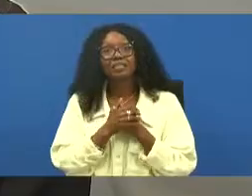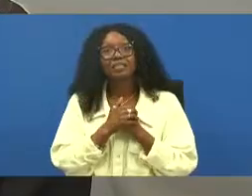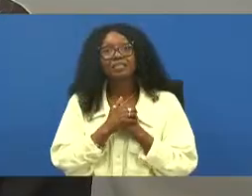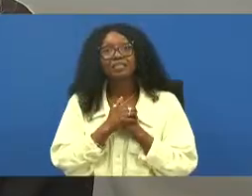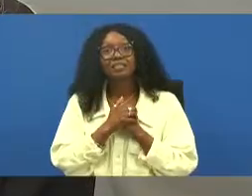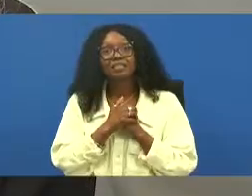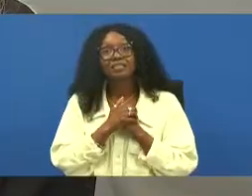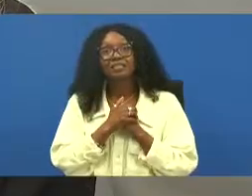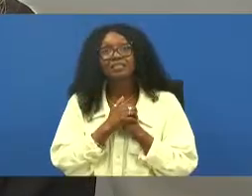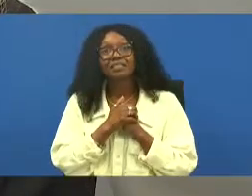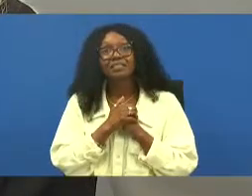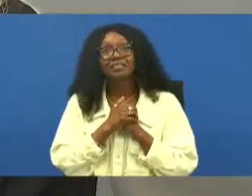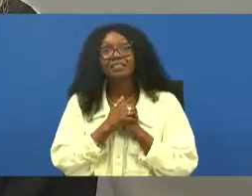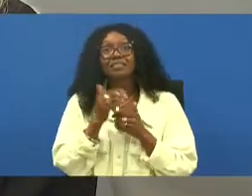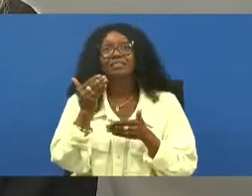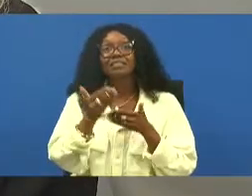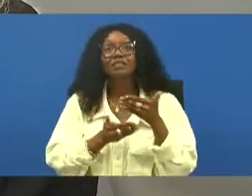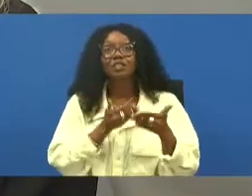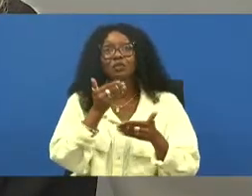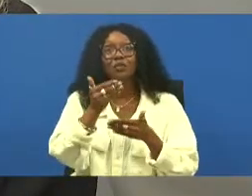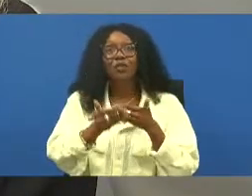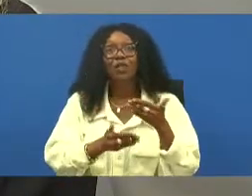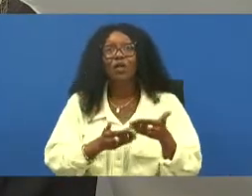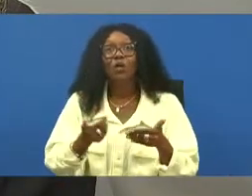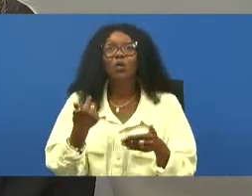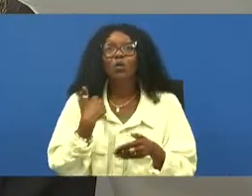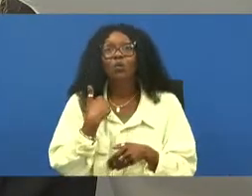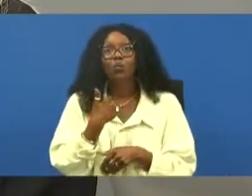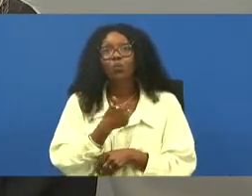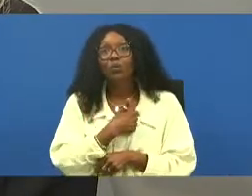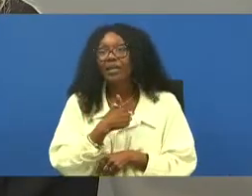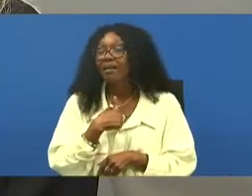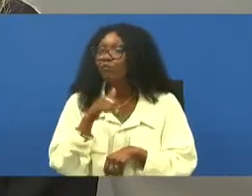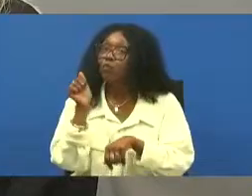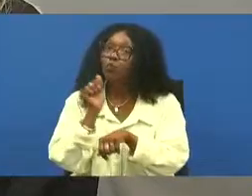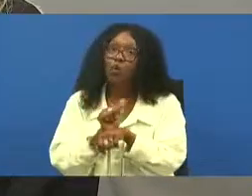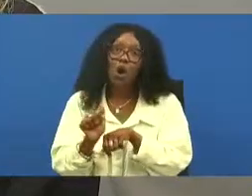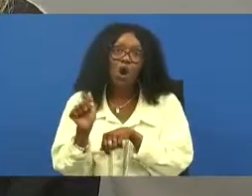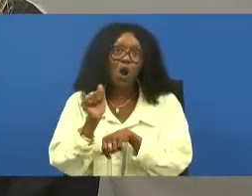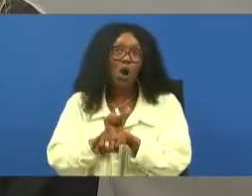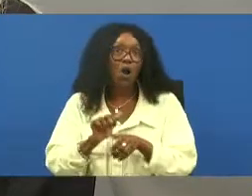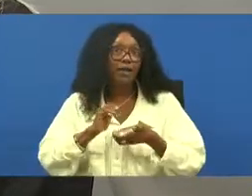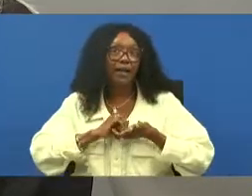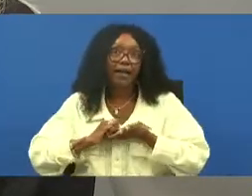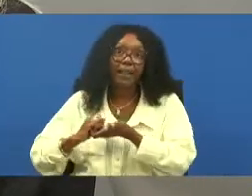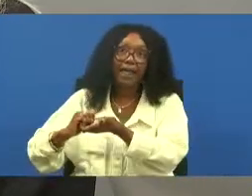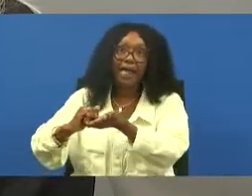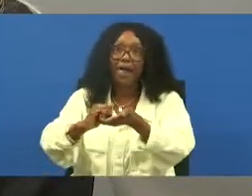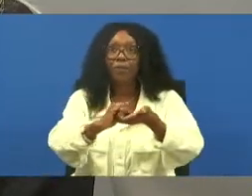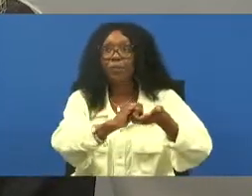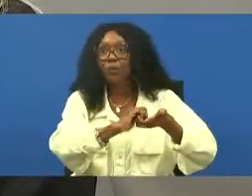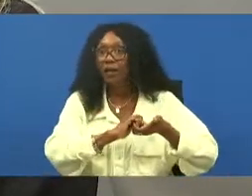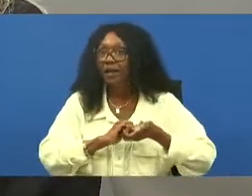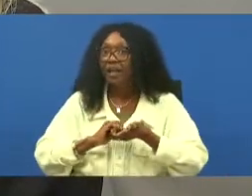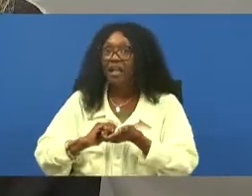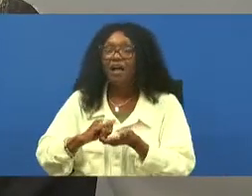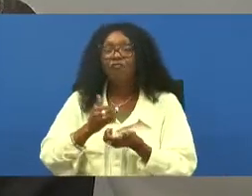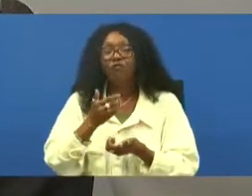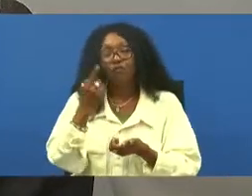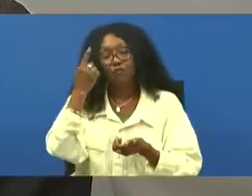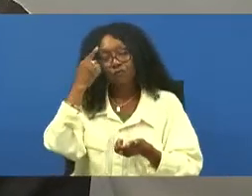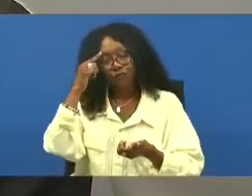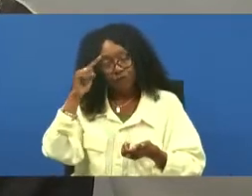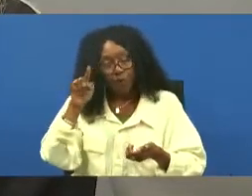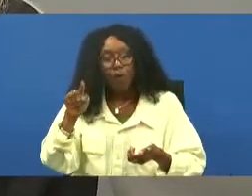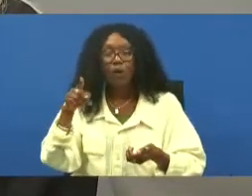said. Throughout this process, we've reached across the aisle. We have worked and collaborated together for the betterment of the parish as a